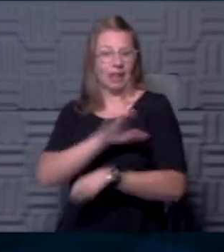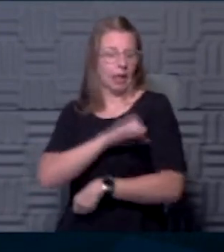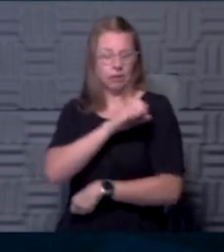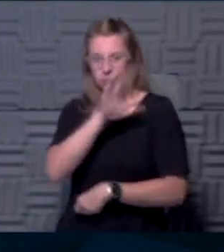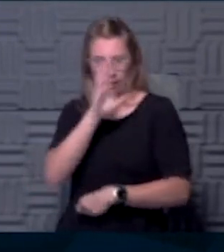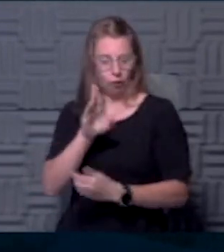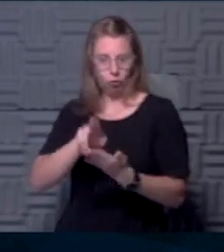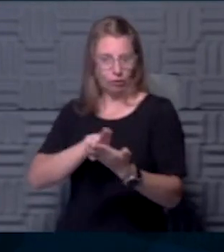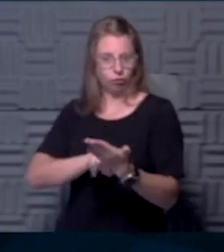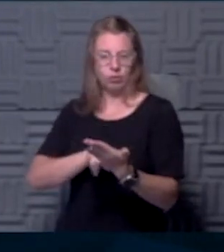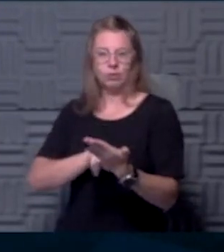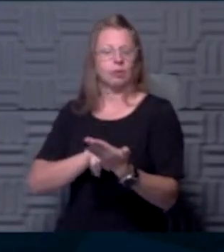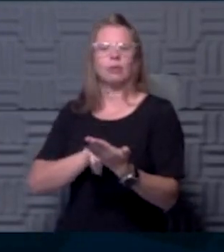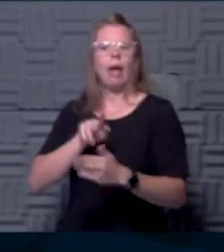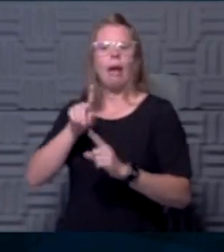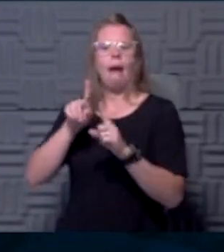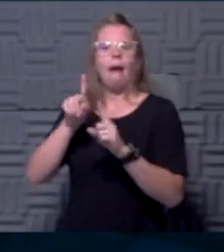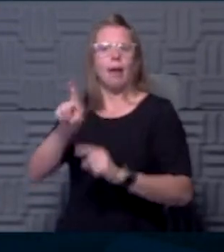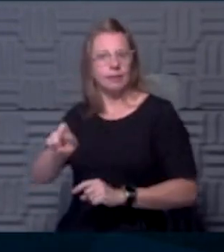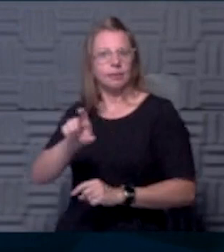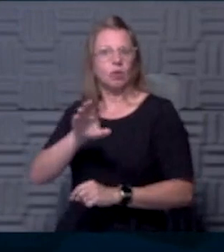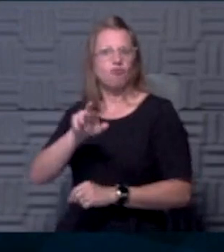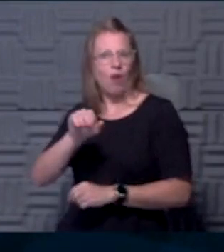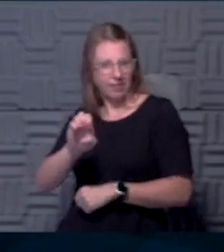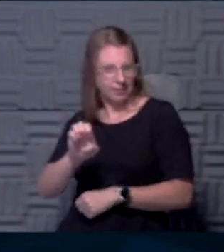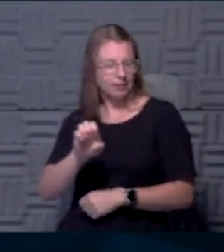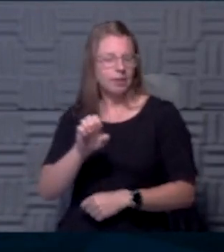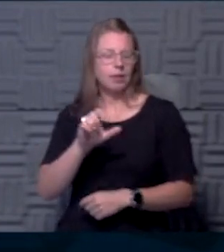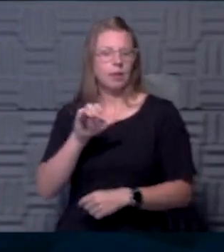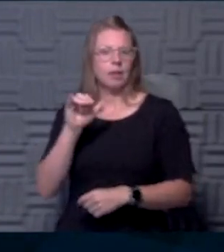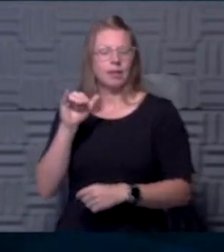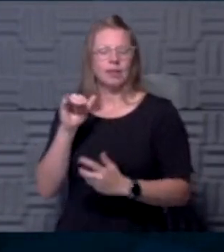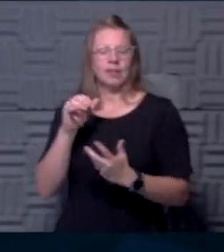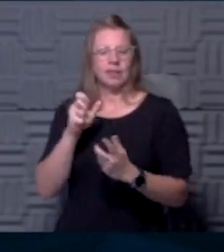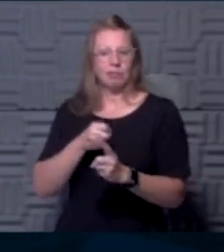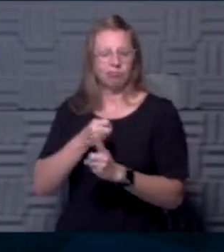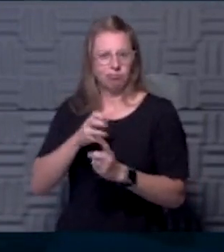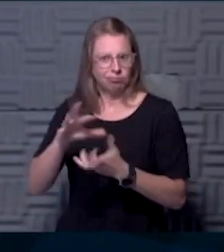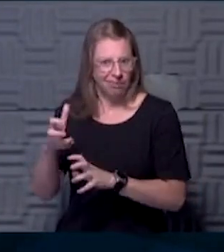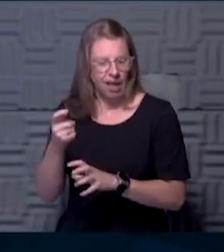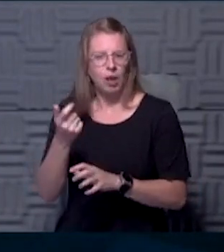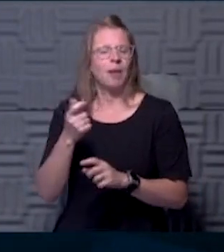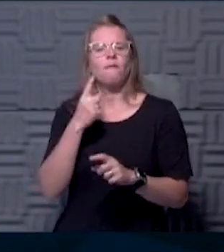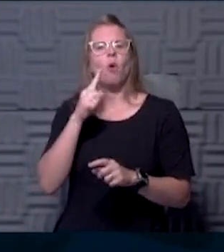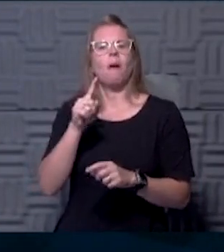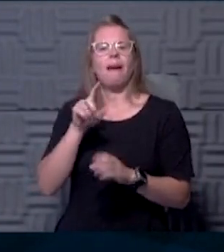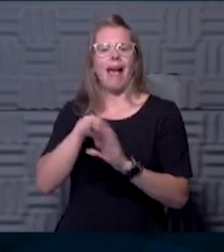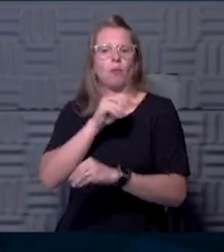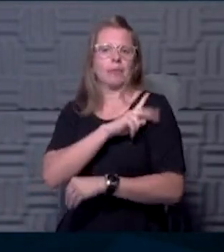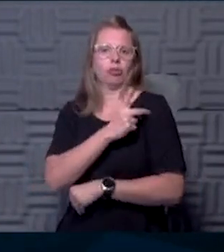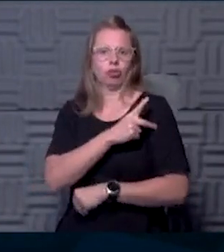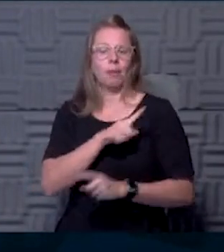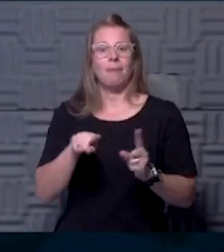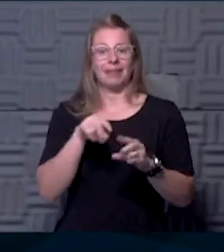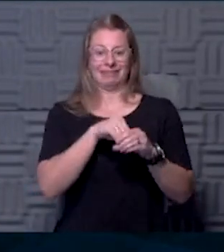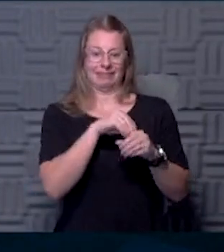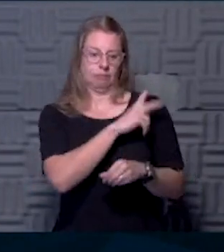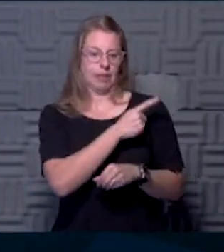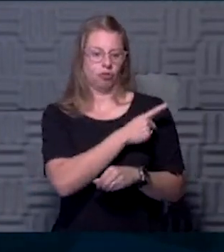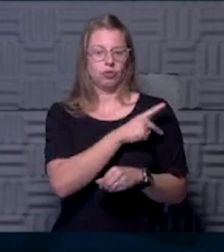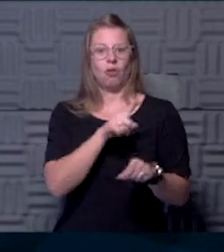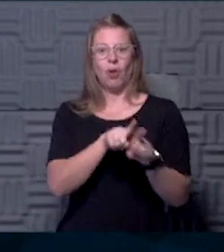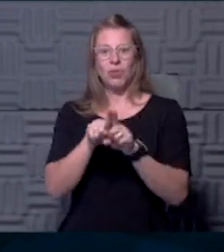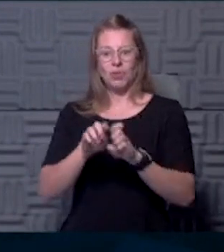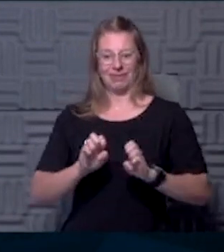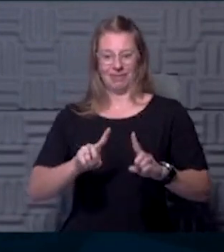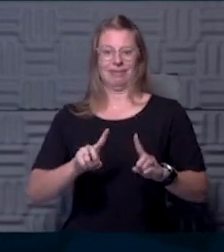registered before are not being asked about their race. So that's a little bit of a confounding variable in the outpatients. But you see the inpatient and the